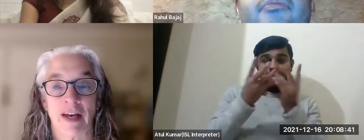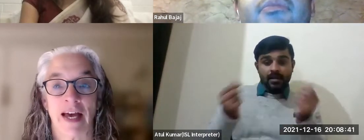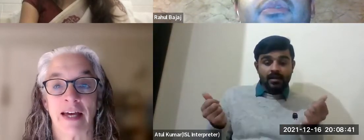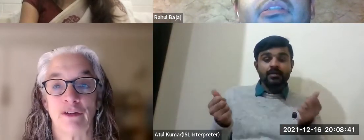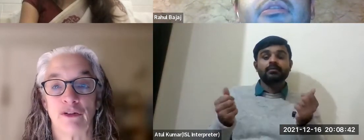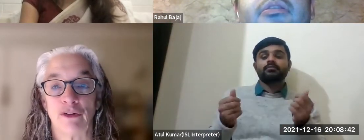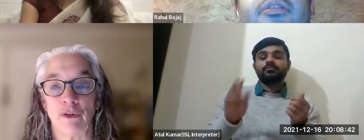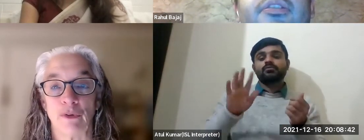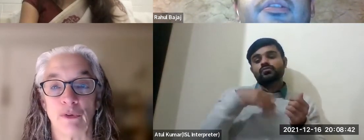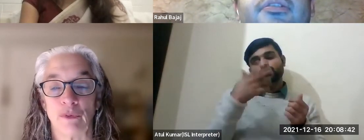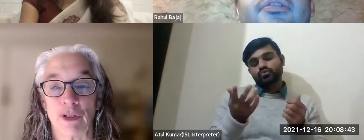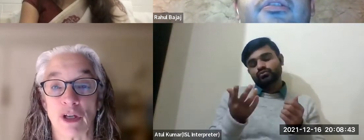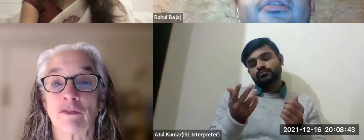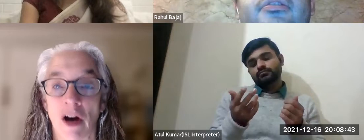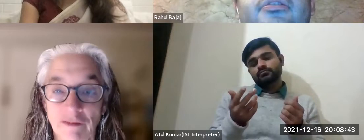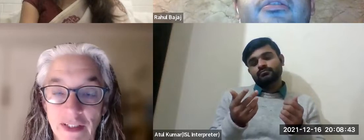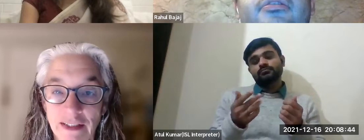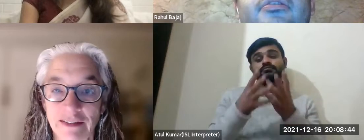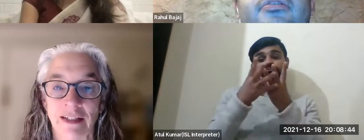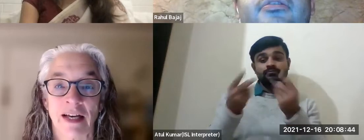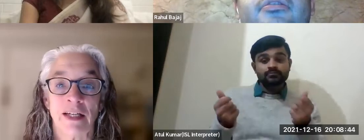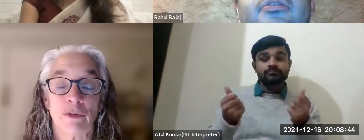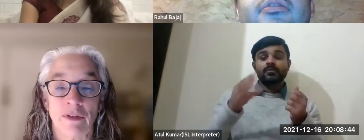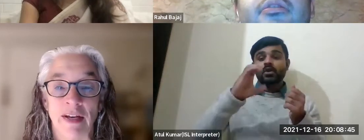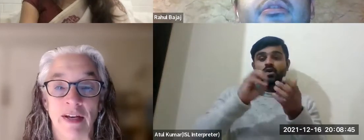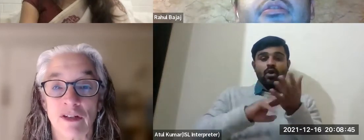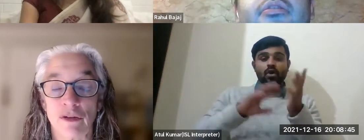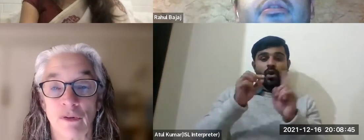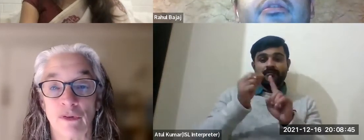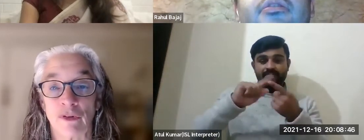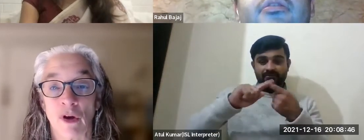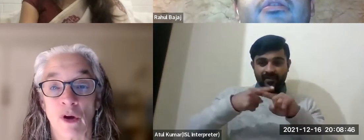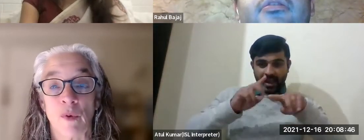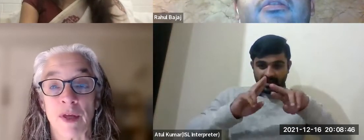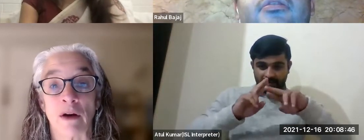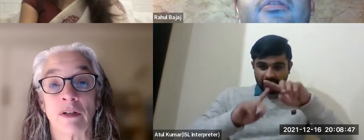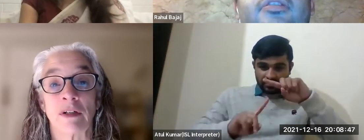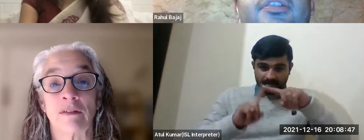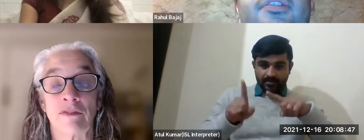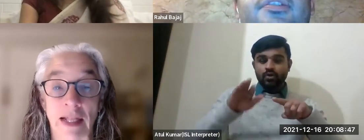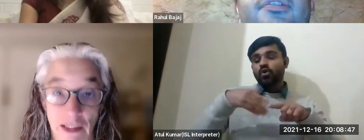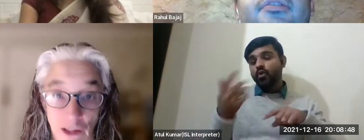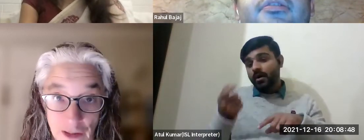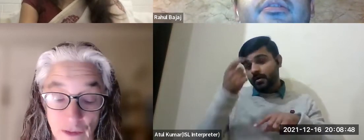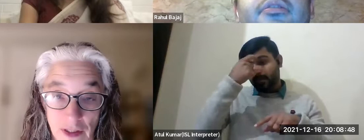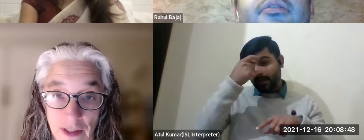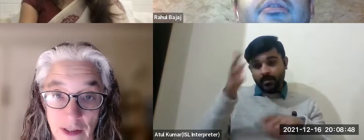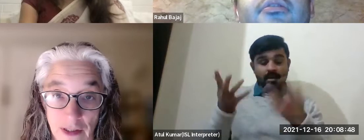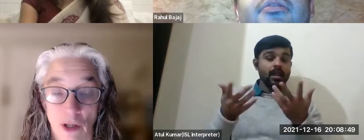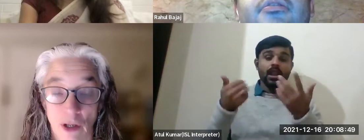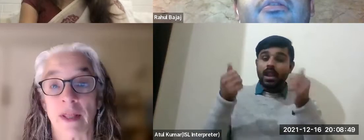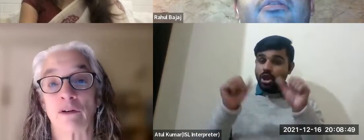disputes and to resolve conflicts and to advance issues without filing